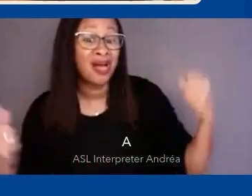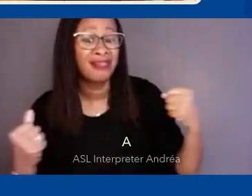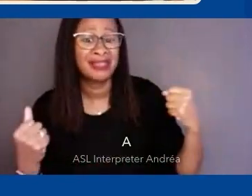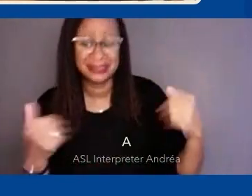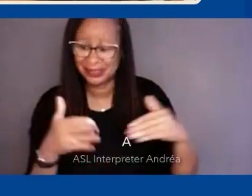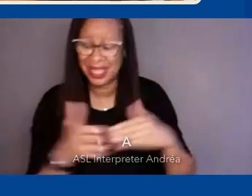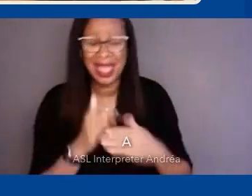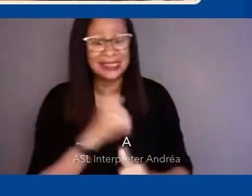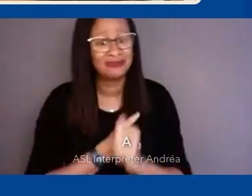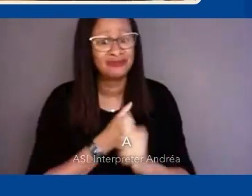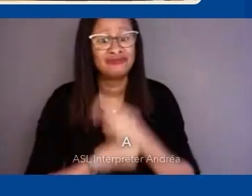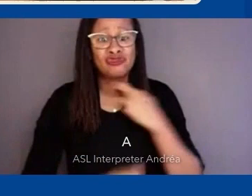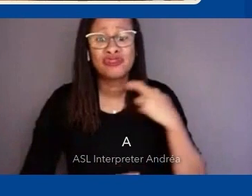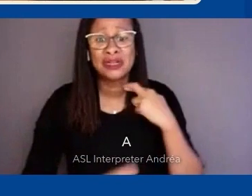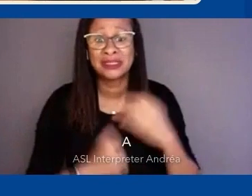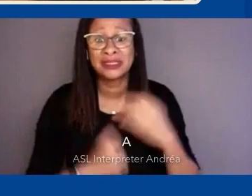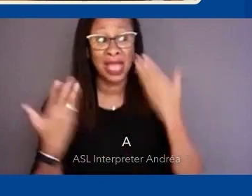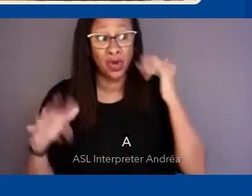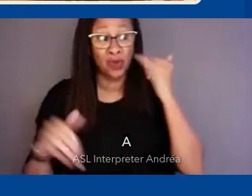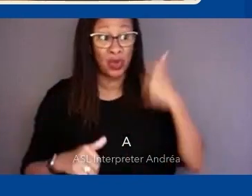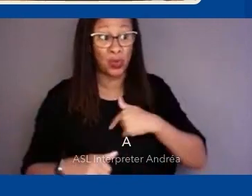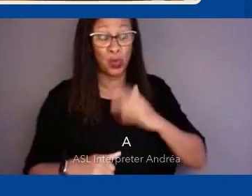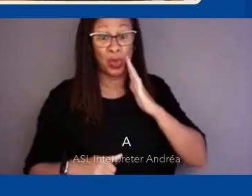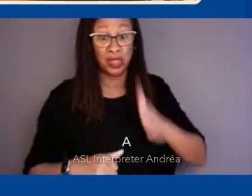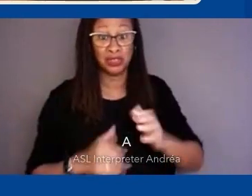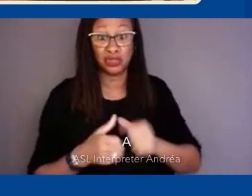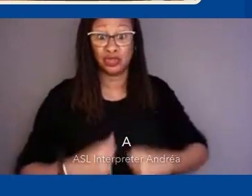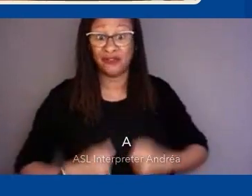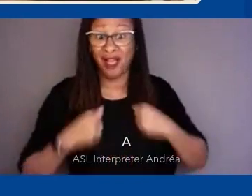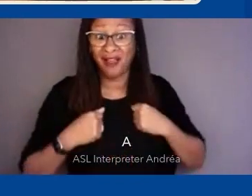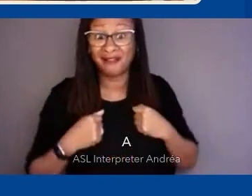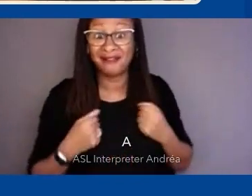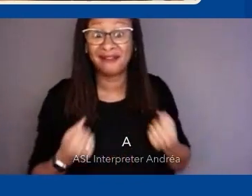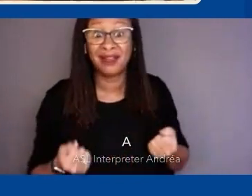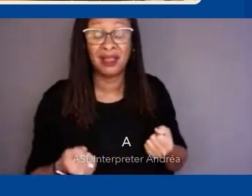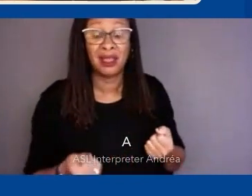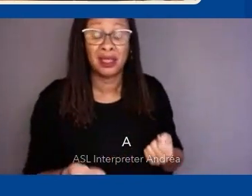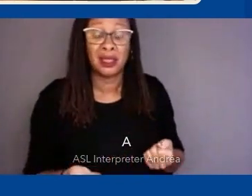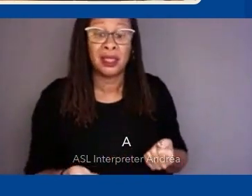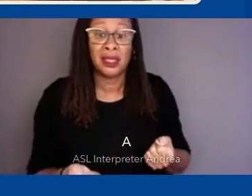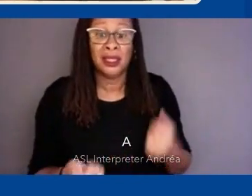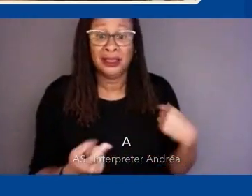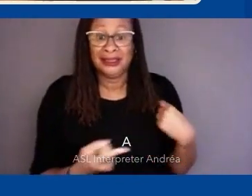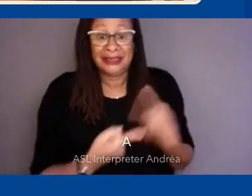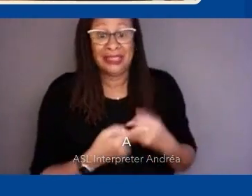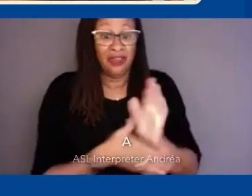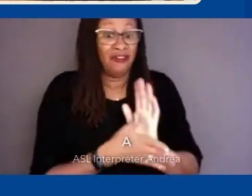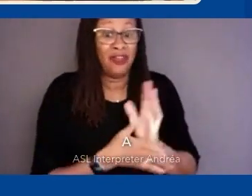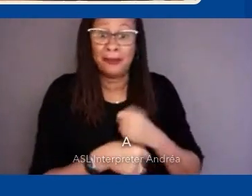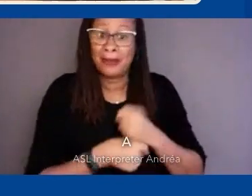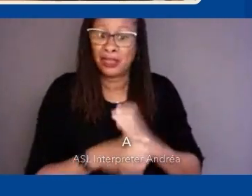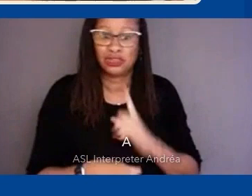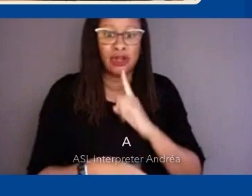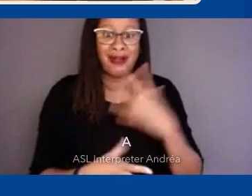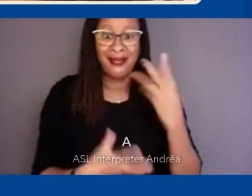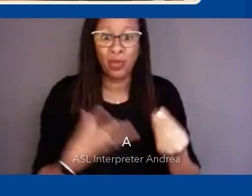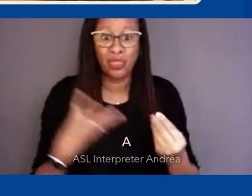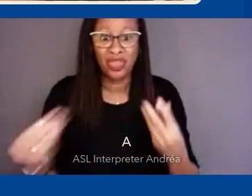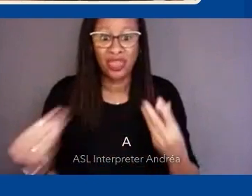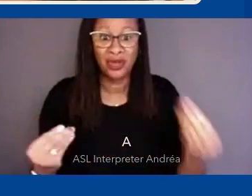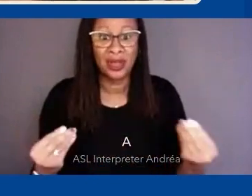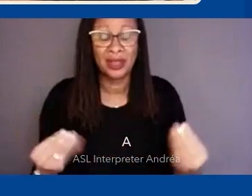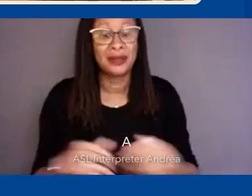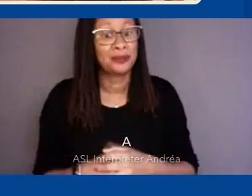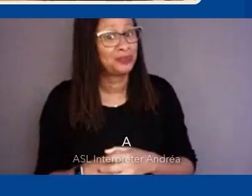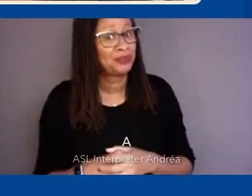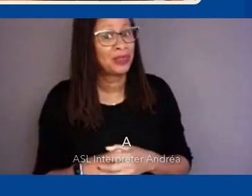that we'll survive unless, you know, filmmakers are out there, and, you know, and by extension, I would